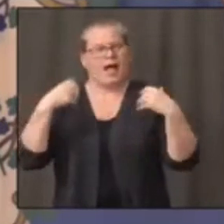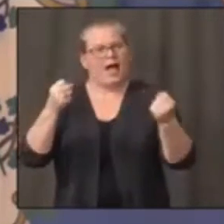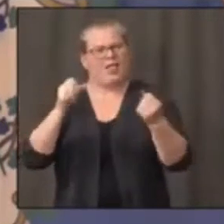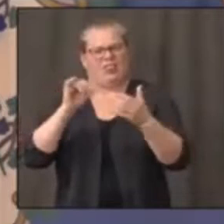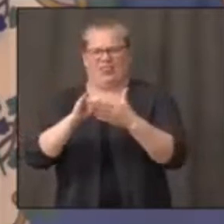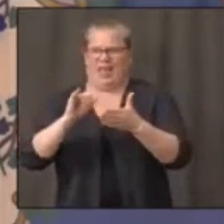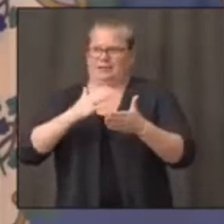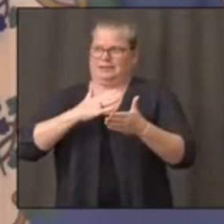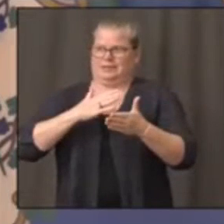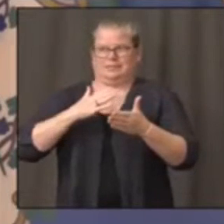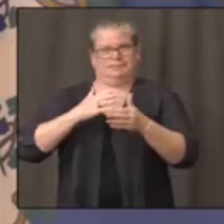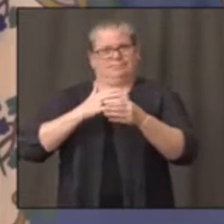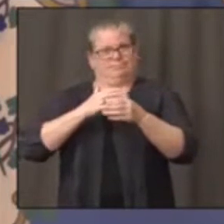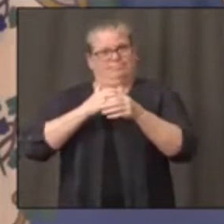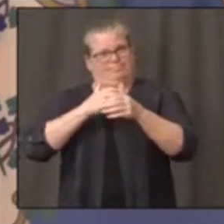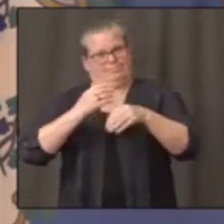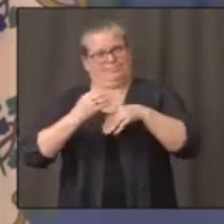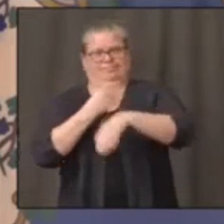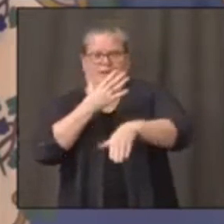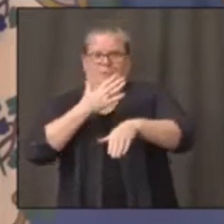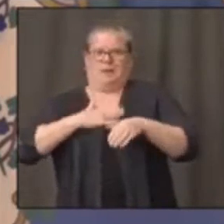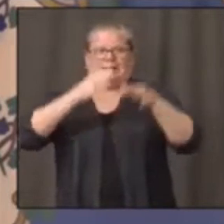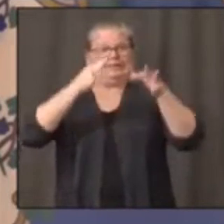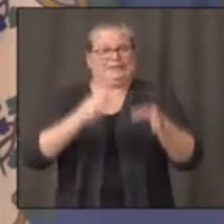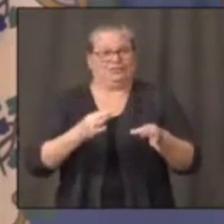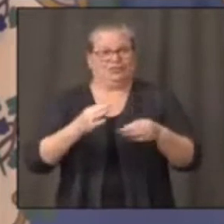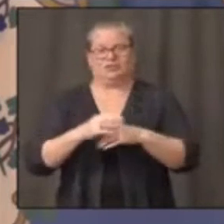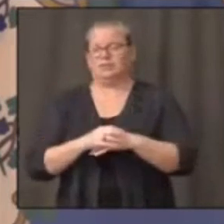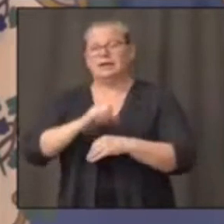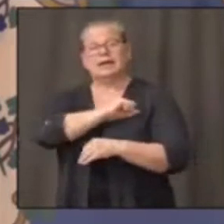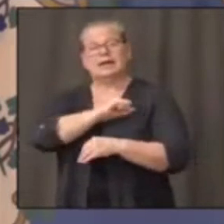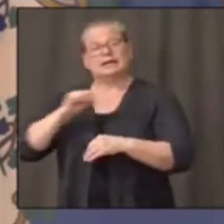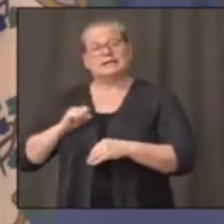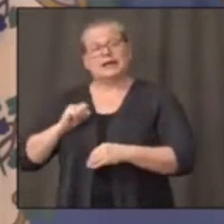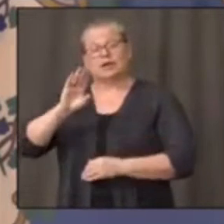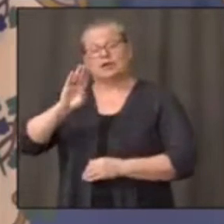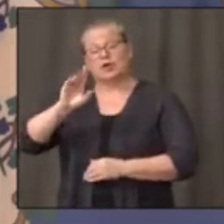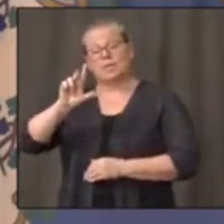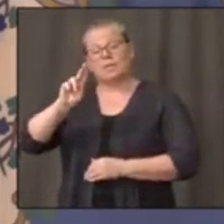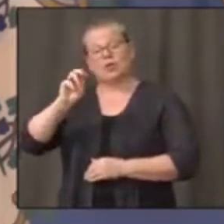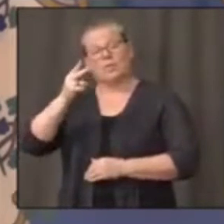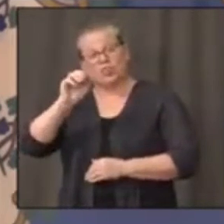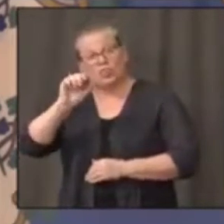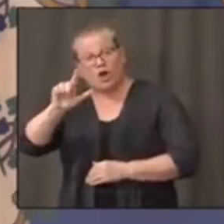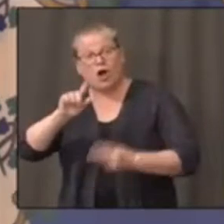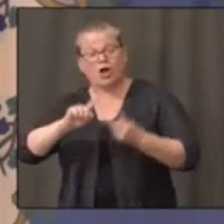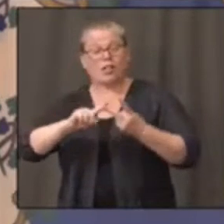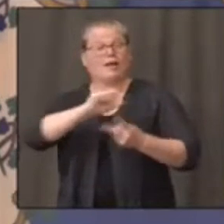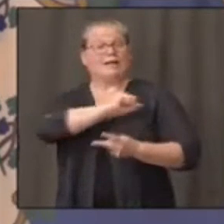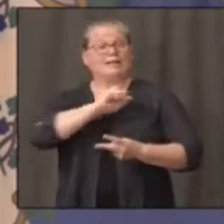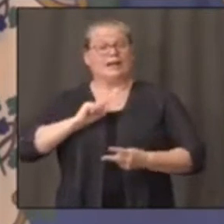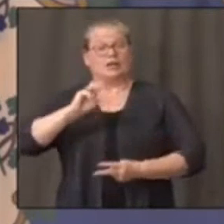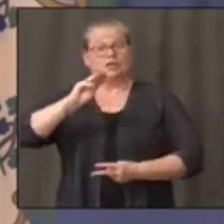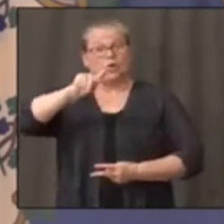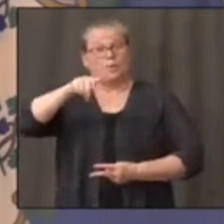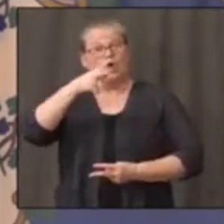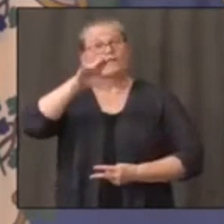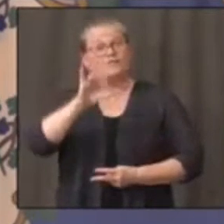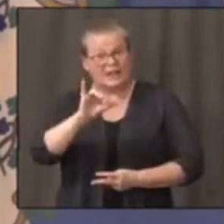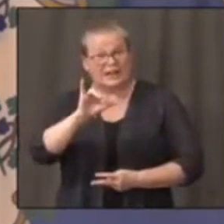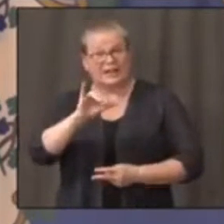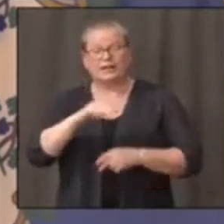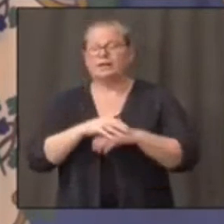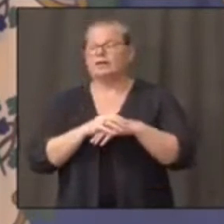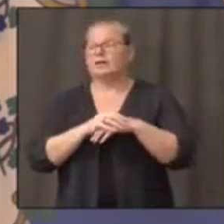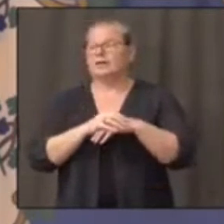I talked to Senators Murphy and Blumenthal today at an event. And we said, look, there's well over $100 billion in